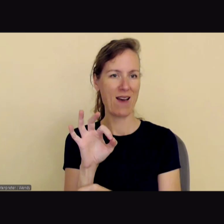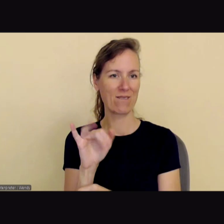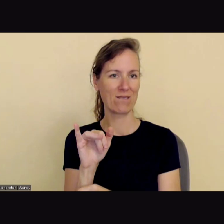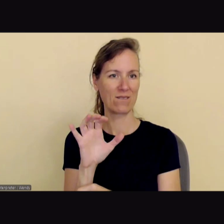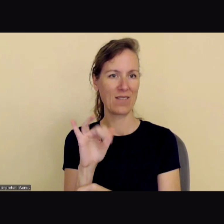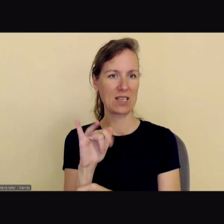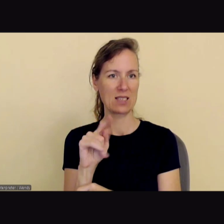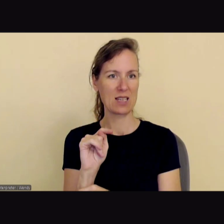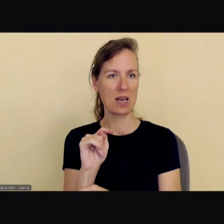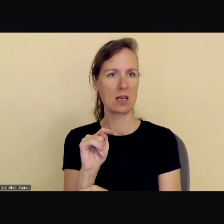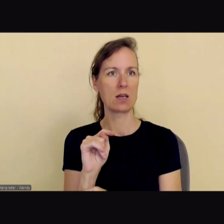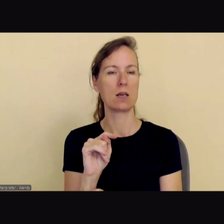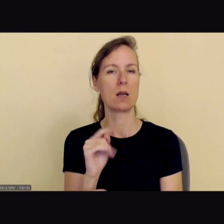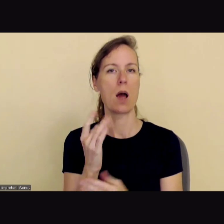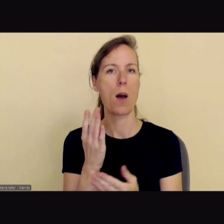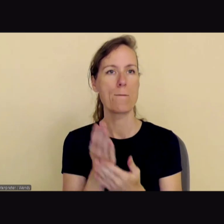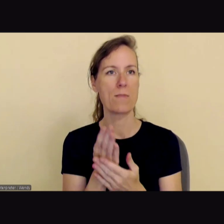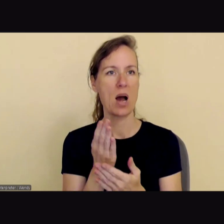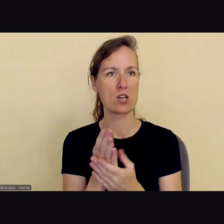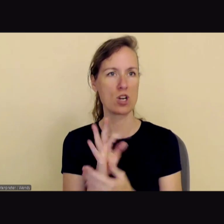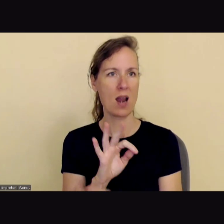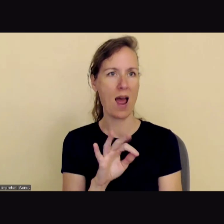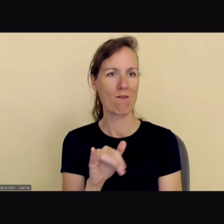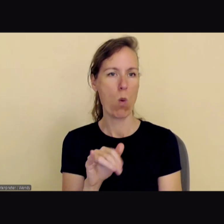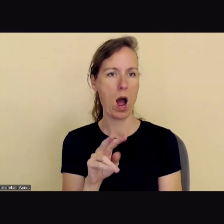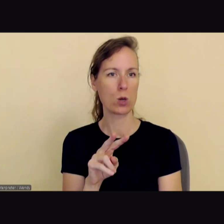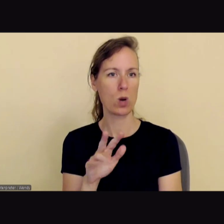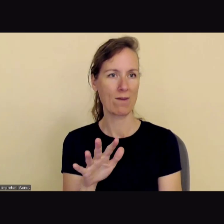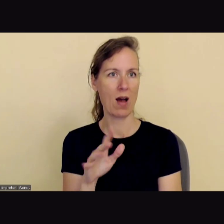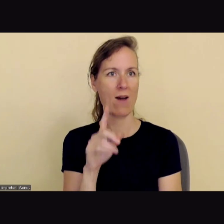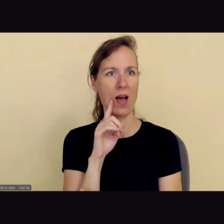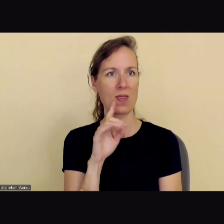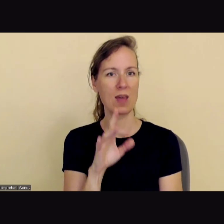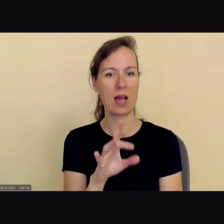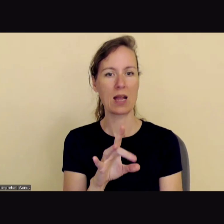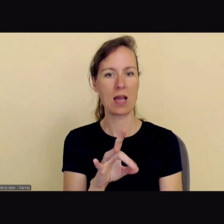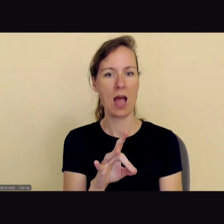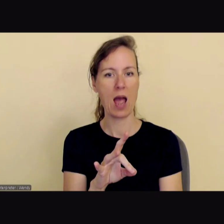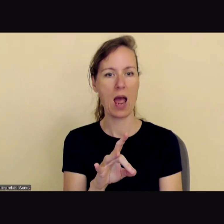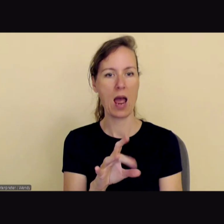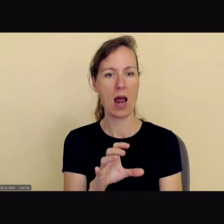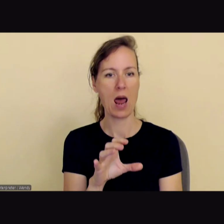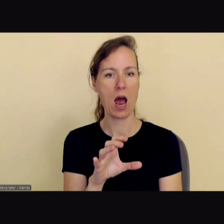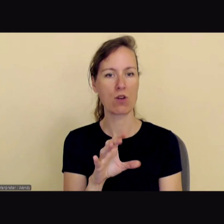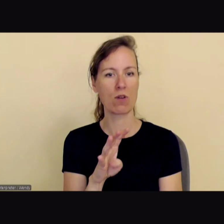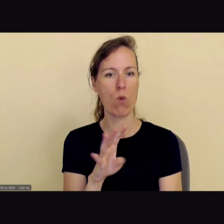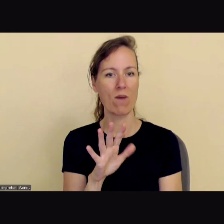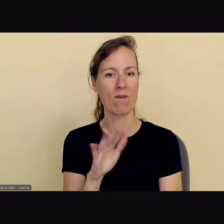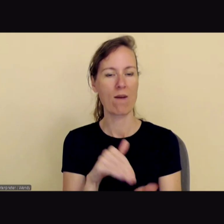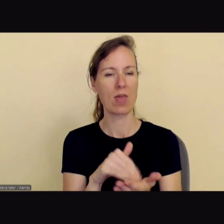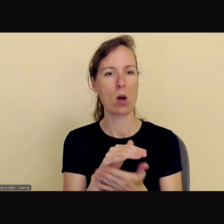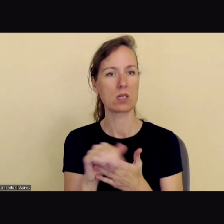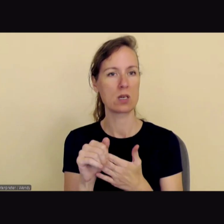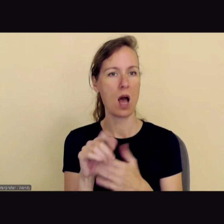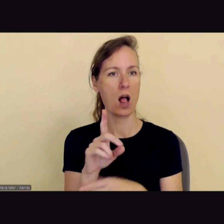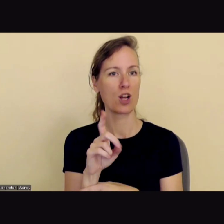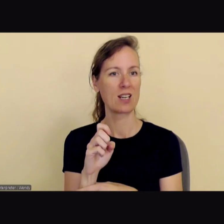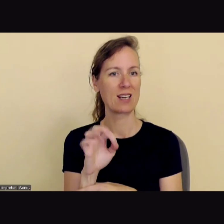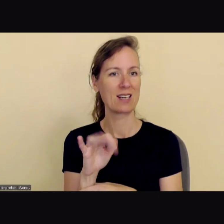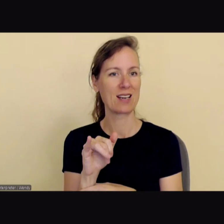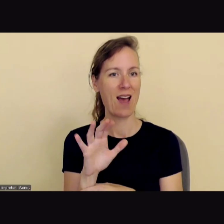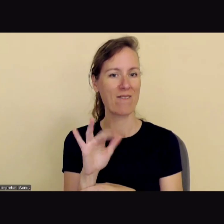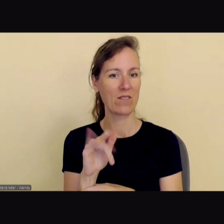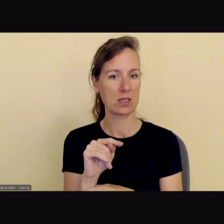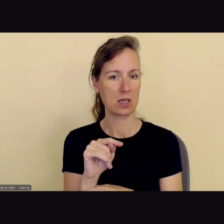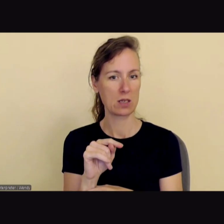of, I think, an $845,000 deficit. Correct. Why is it showing that number? No. Well, it's showing that